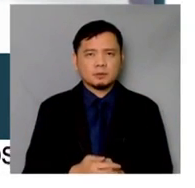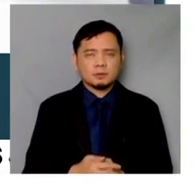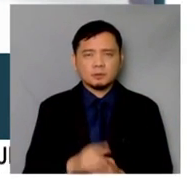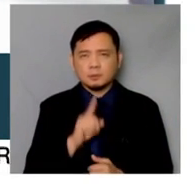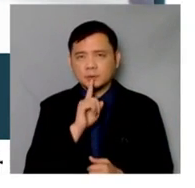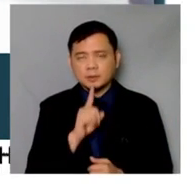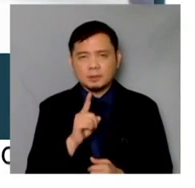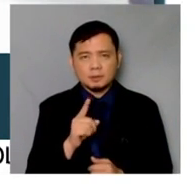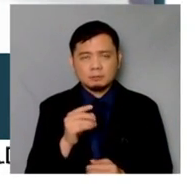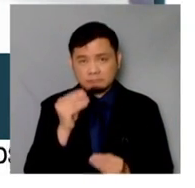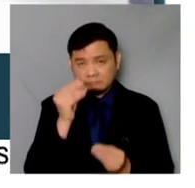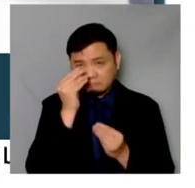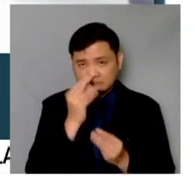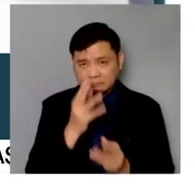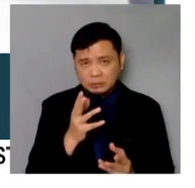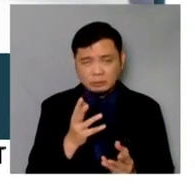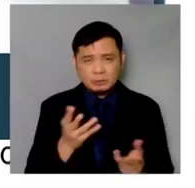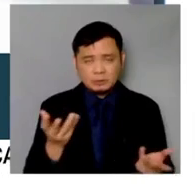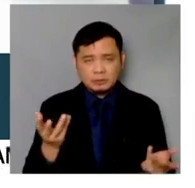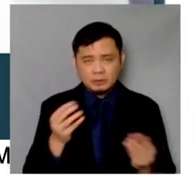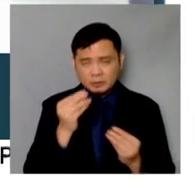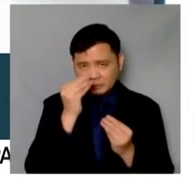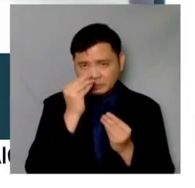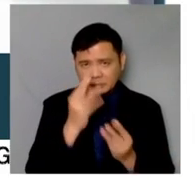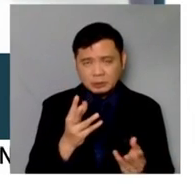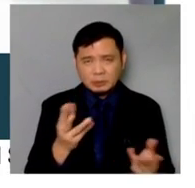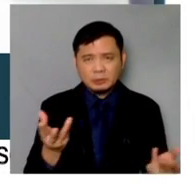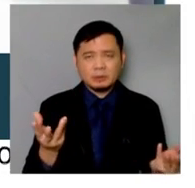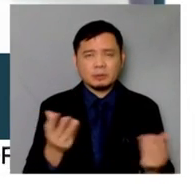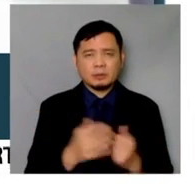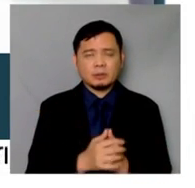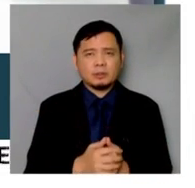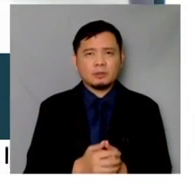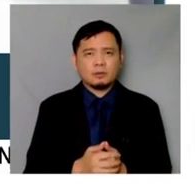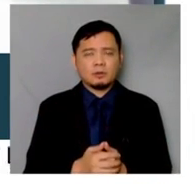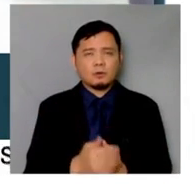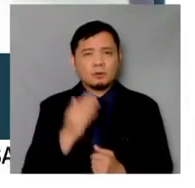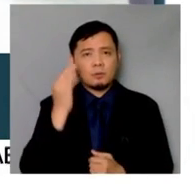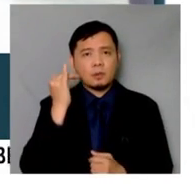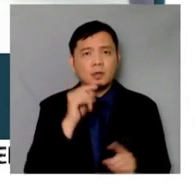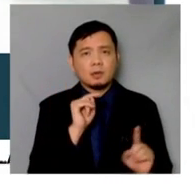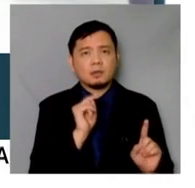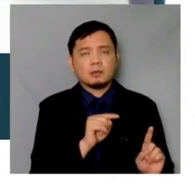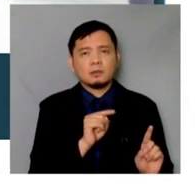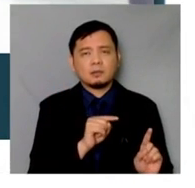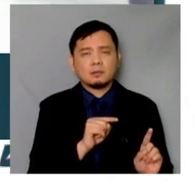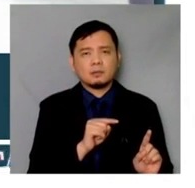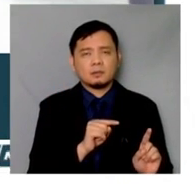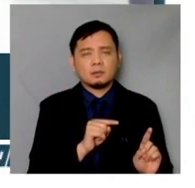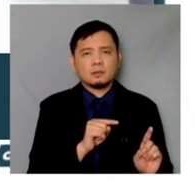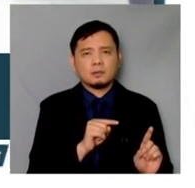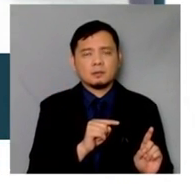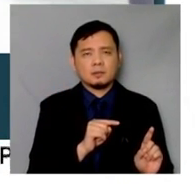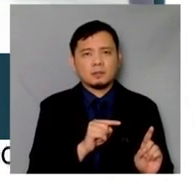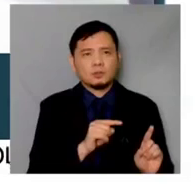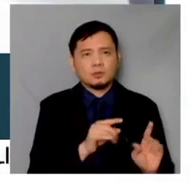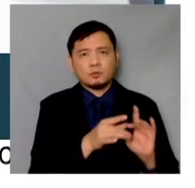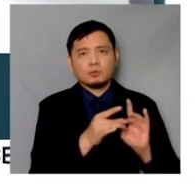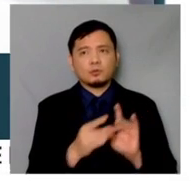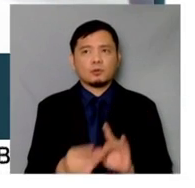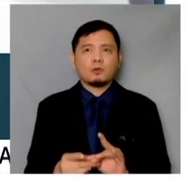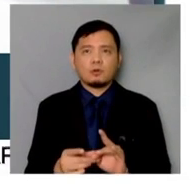lightly, because they attest to the level of risk